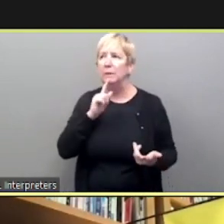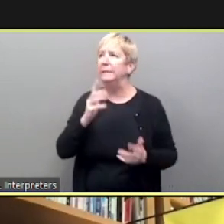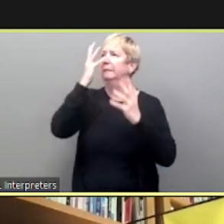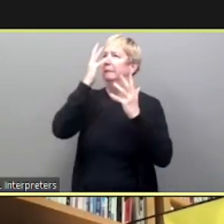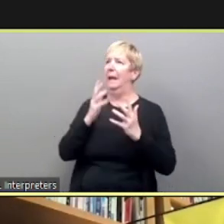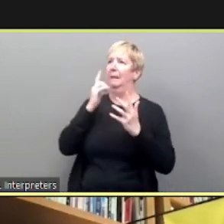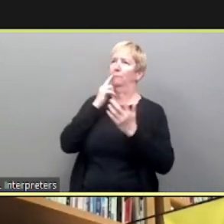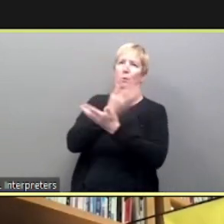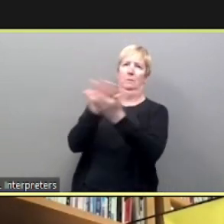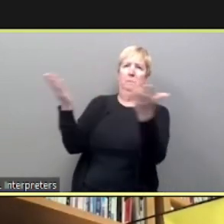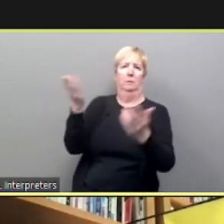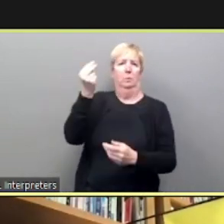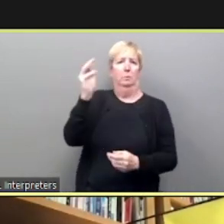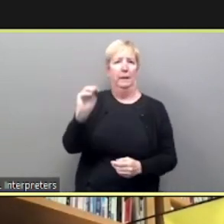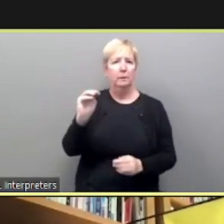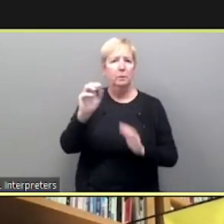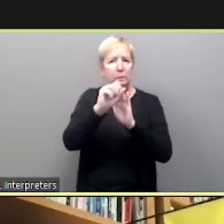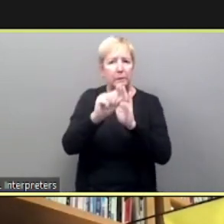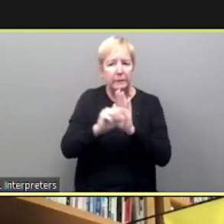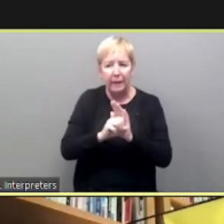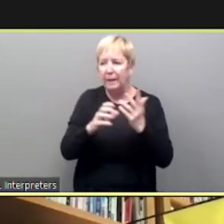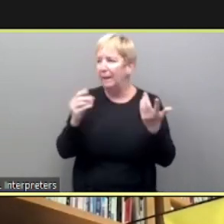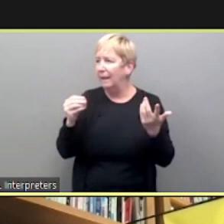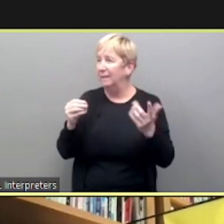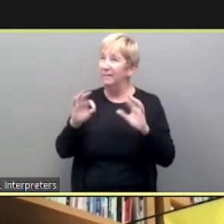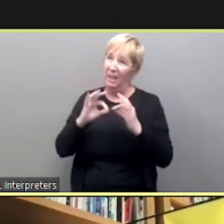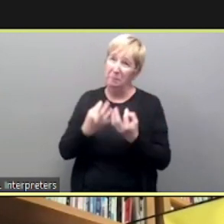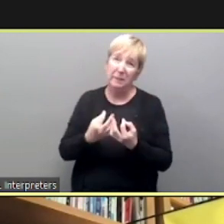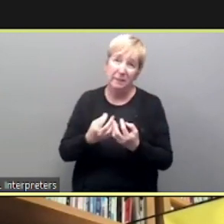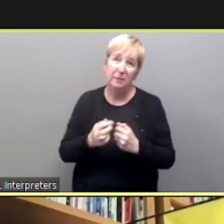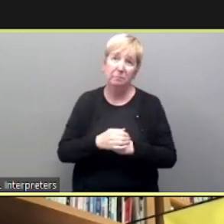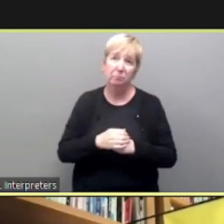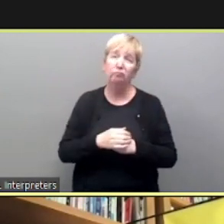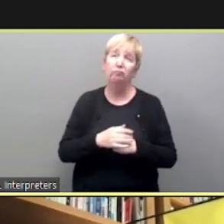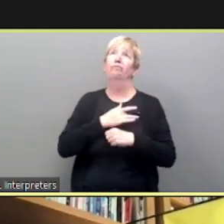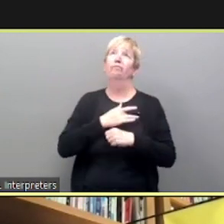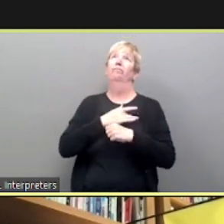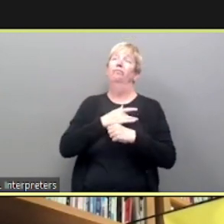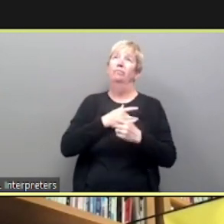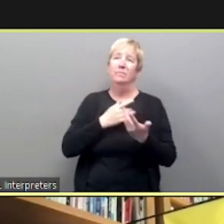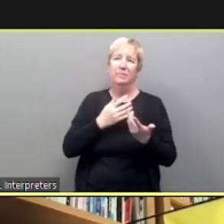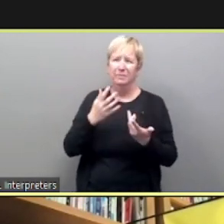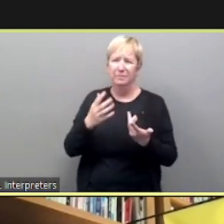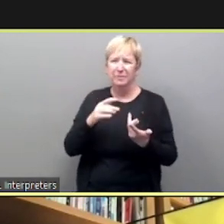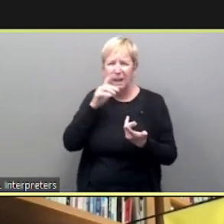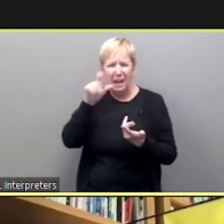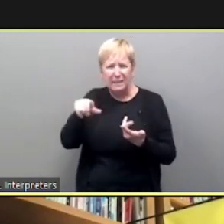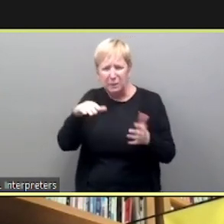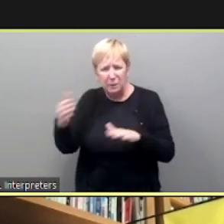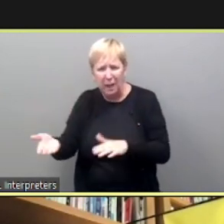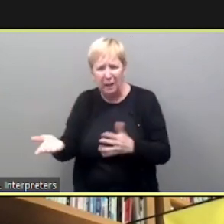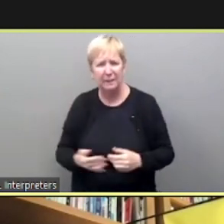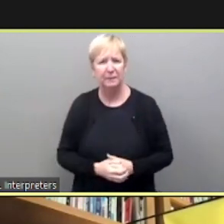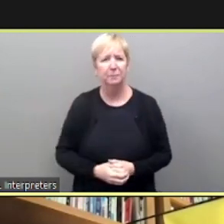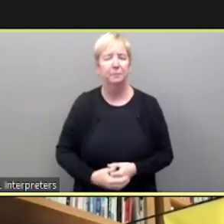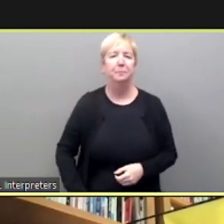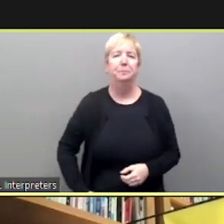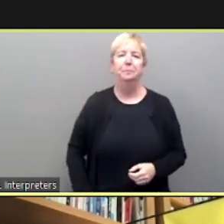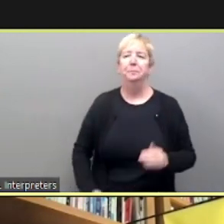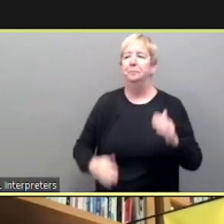as a state and all of the families who've been affected by these unnecessary deaths. Next slide.